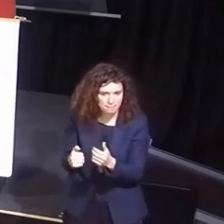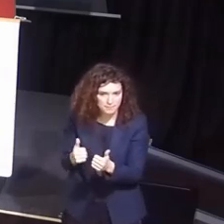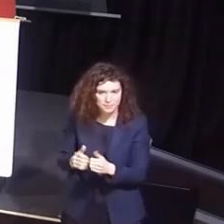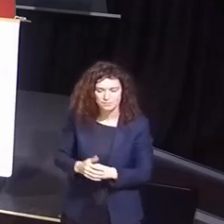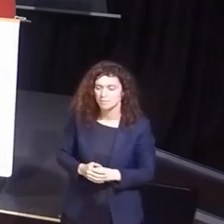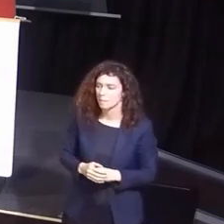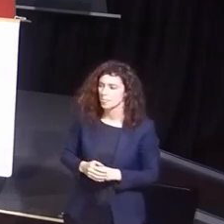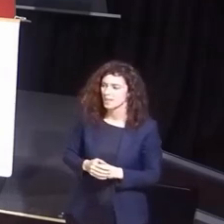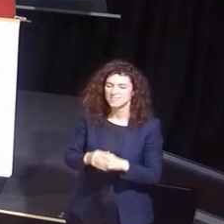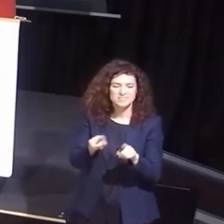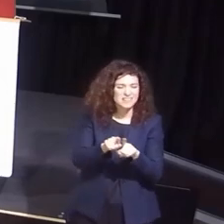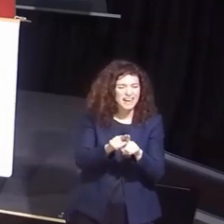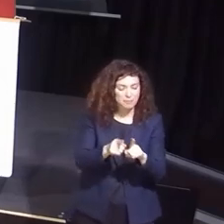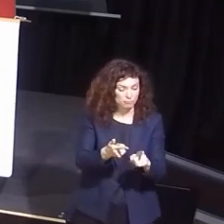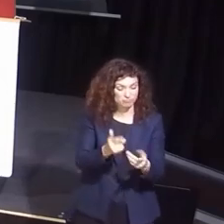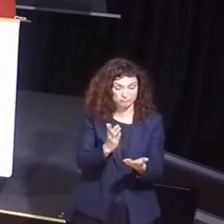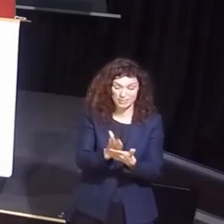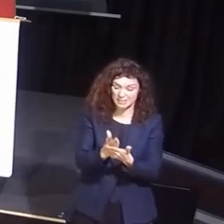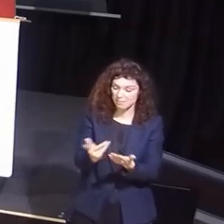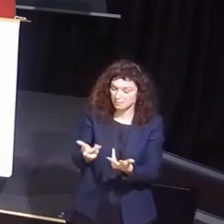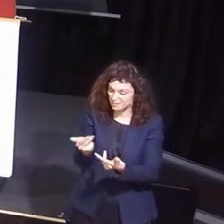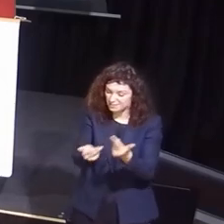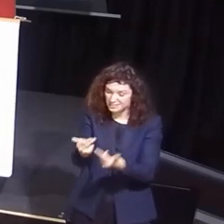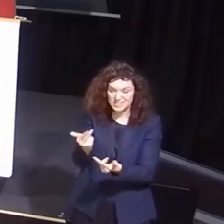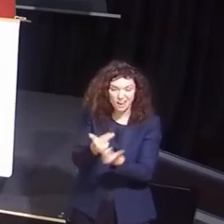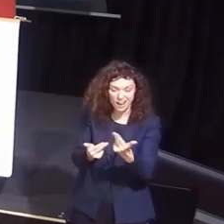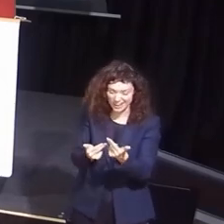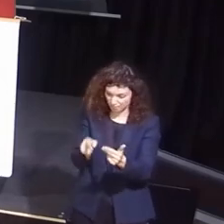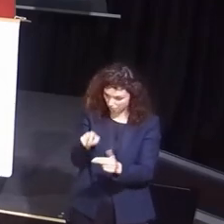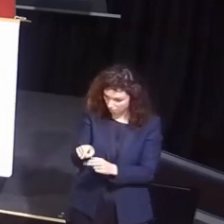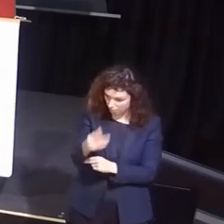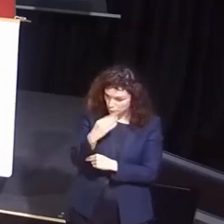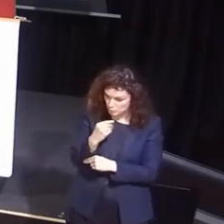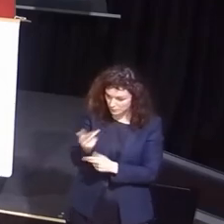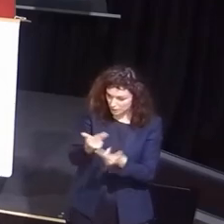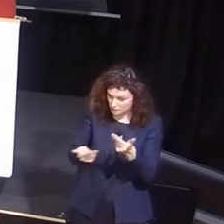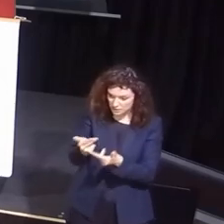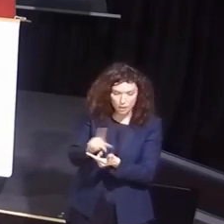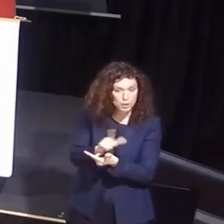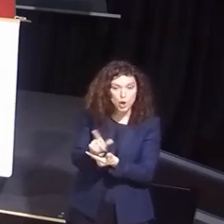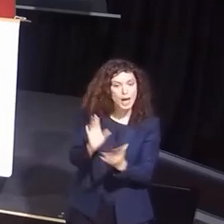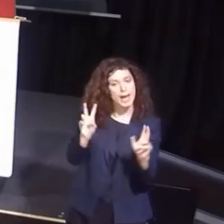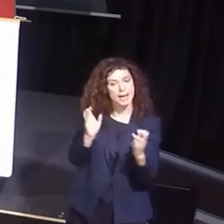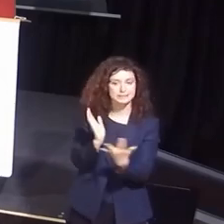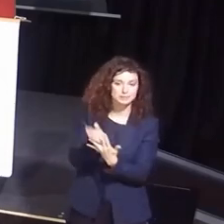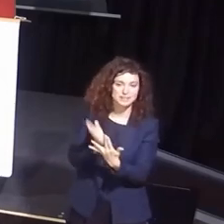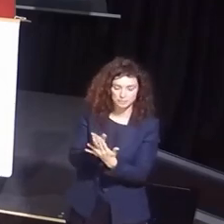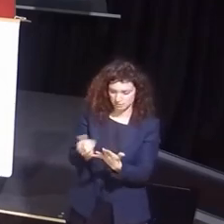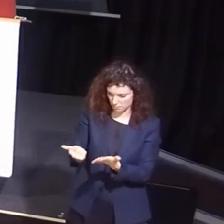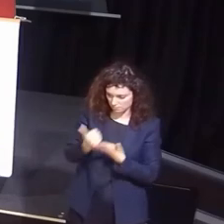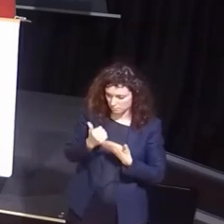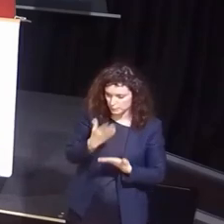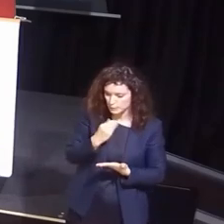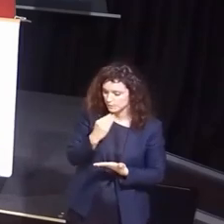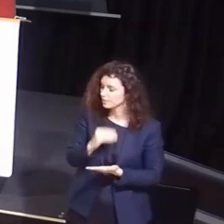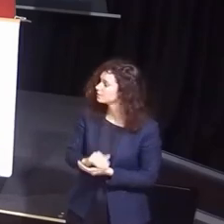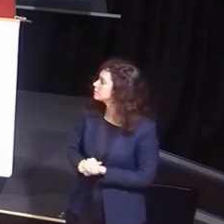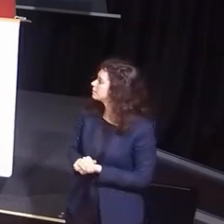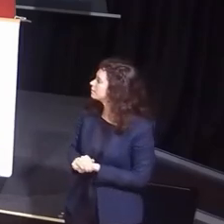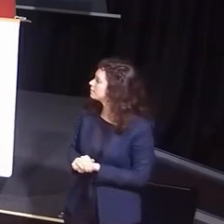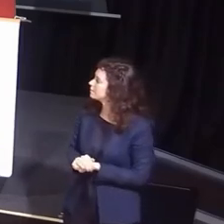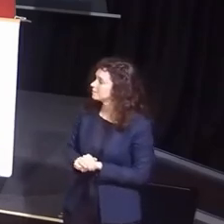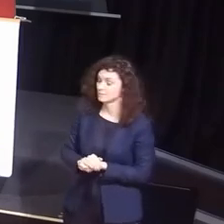necessarily an accessibility setting, but something that delighted you and brought you joy. Steven, anything that you've had recently? One was actually Forza